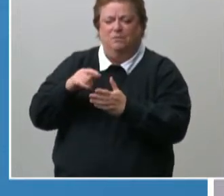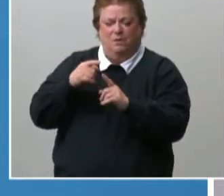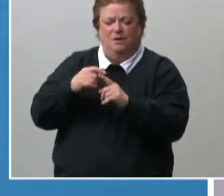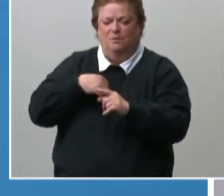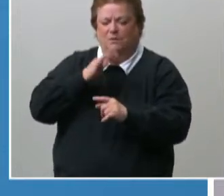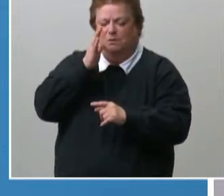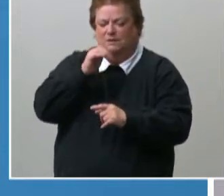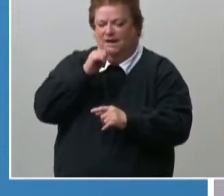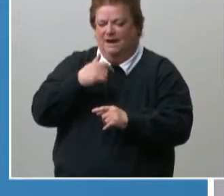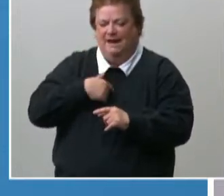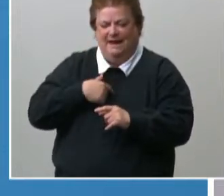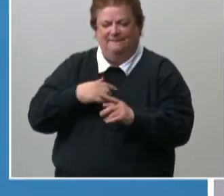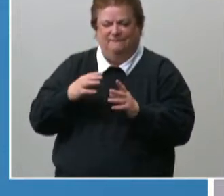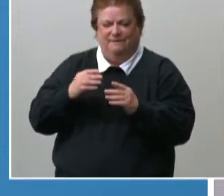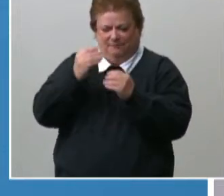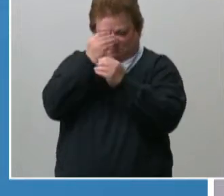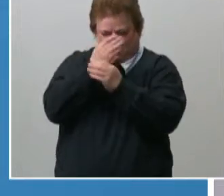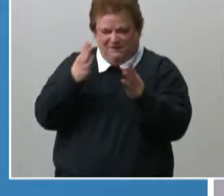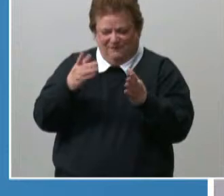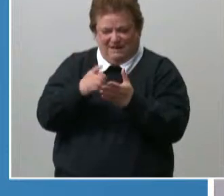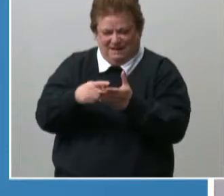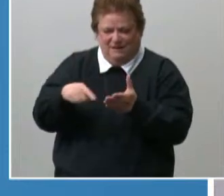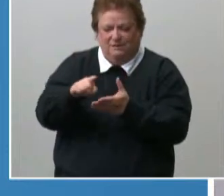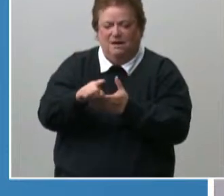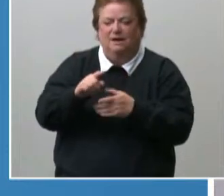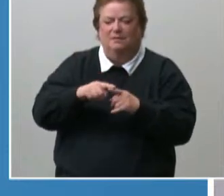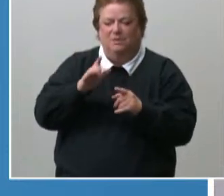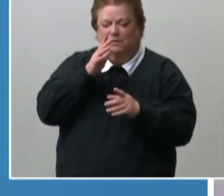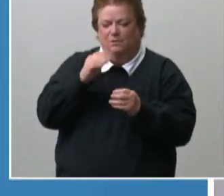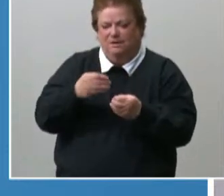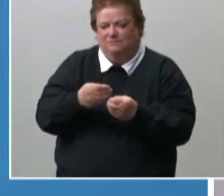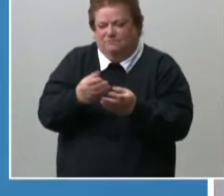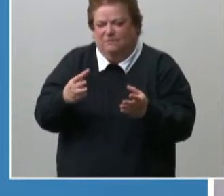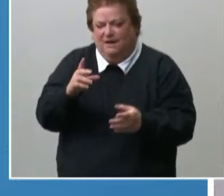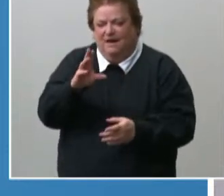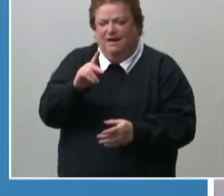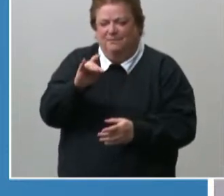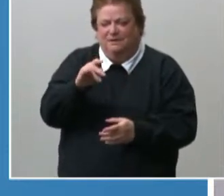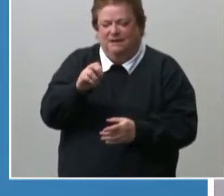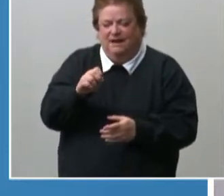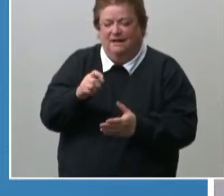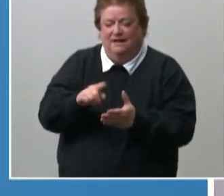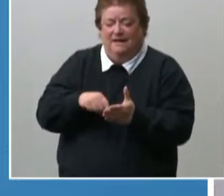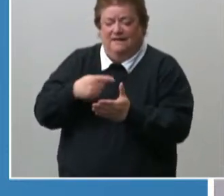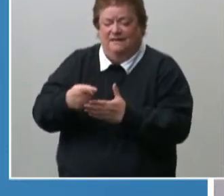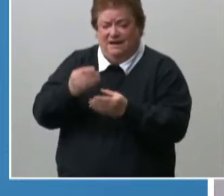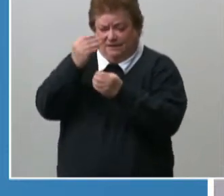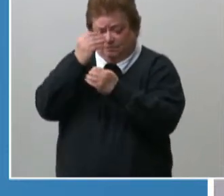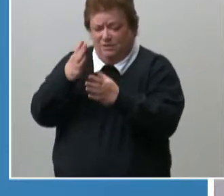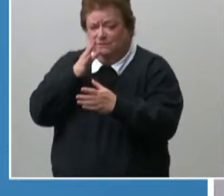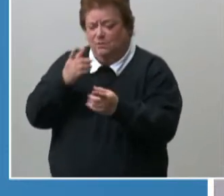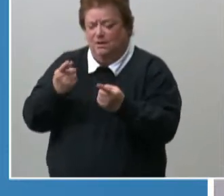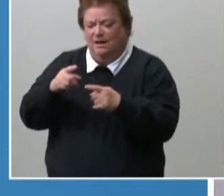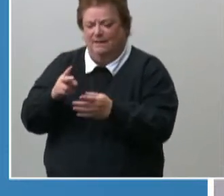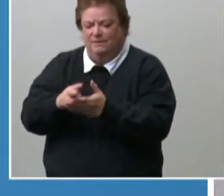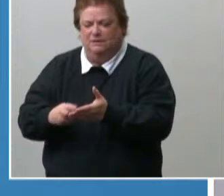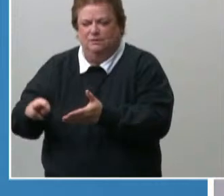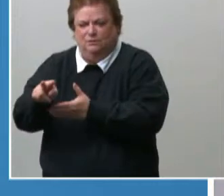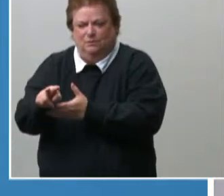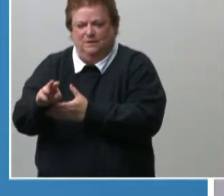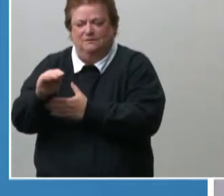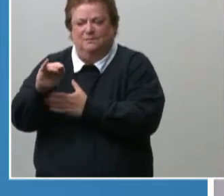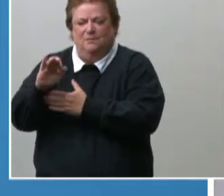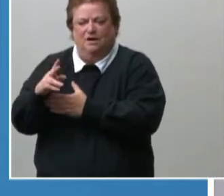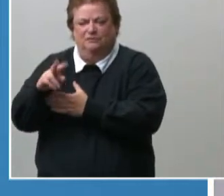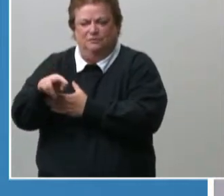a briefing next week, but we'll still release an update on Tuesday. The next briefing will be the following Tuesday,